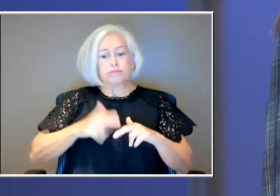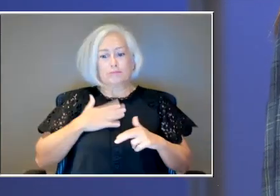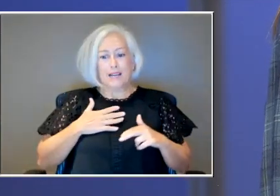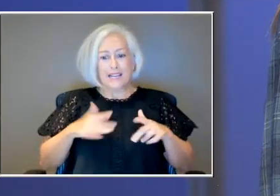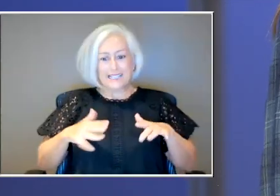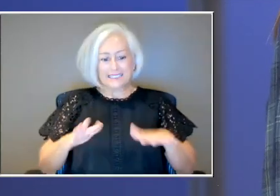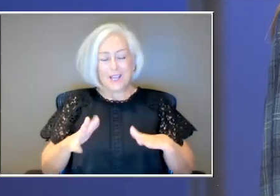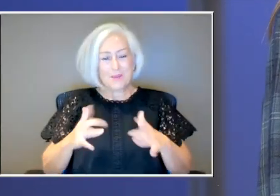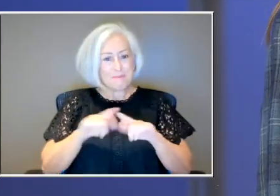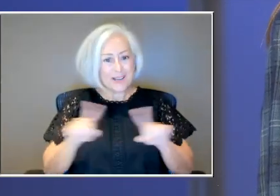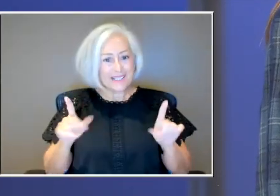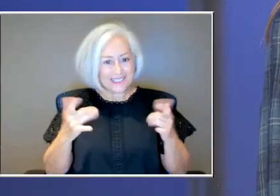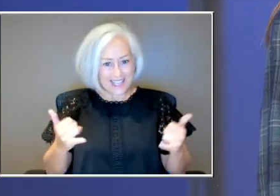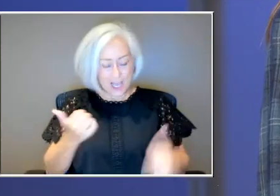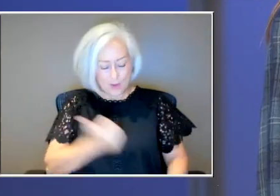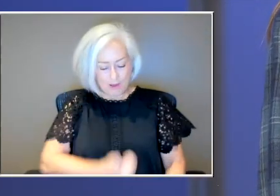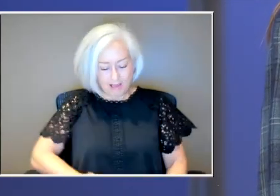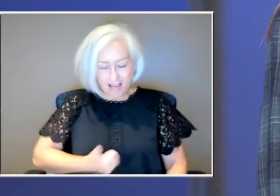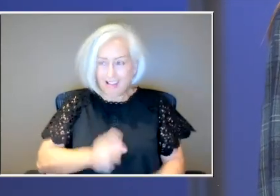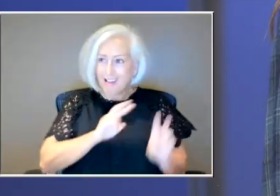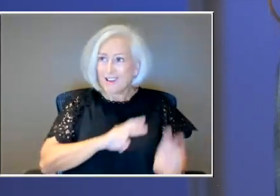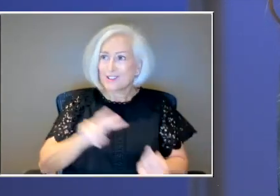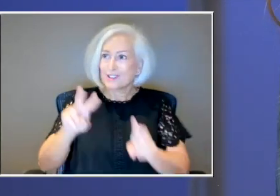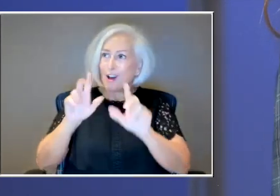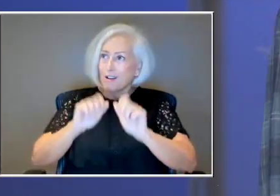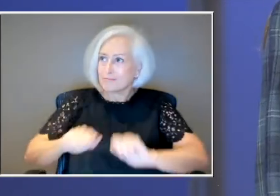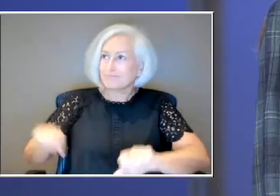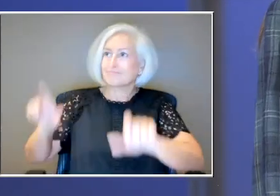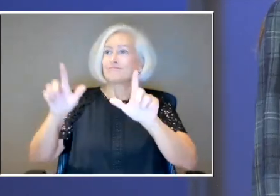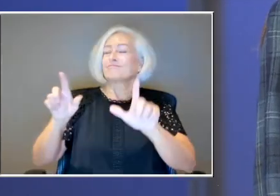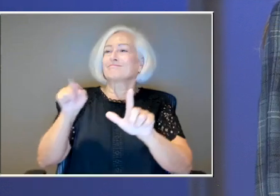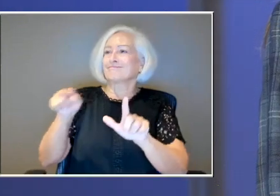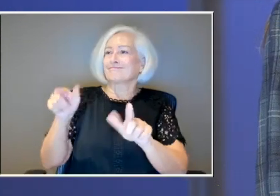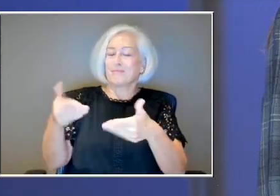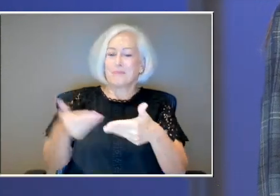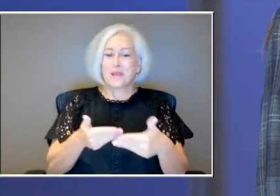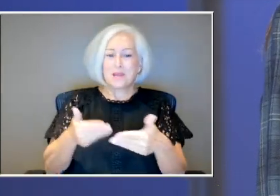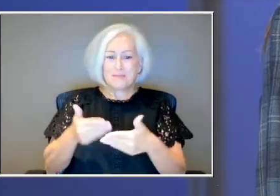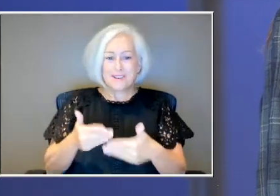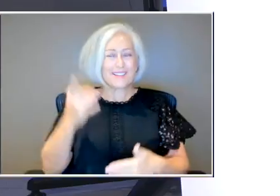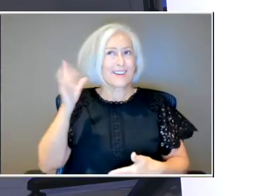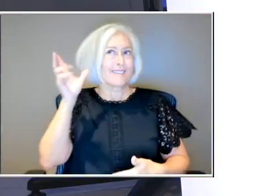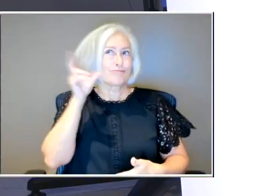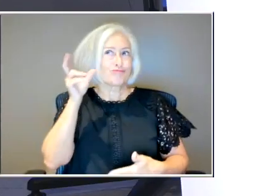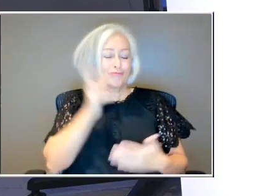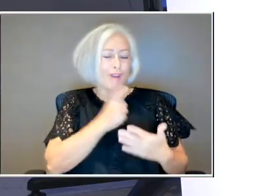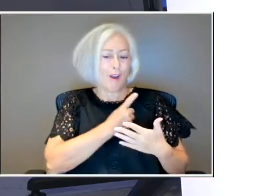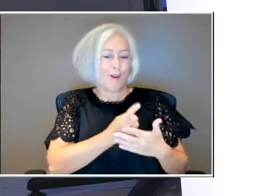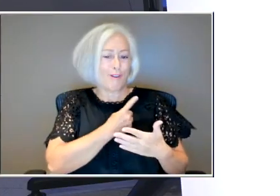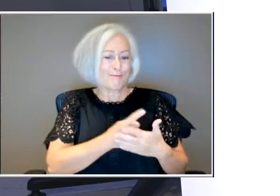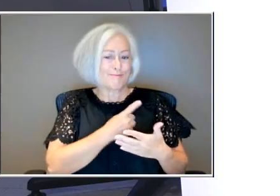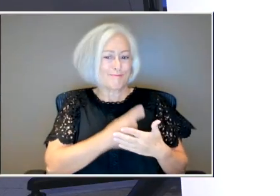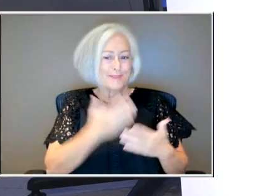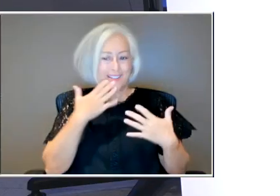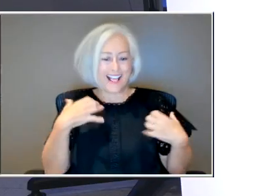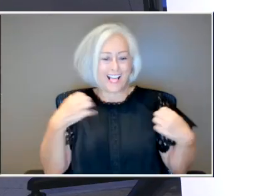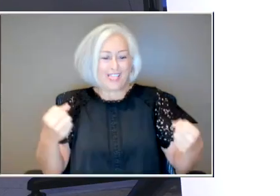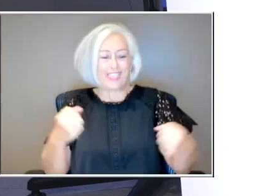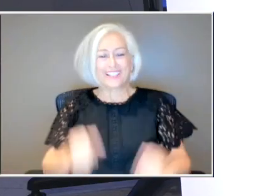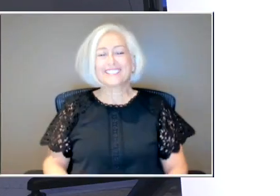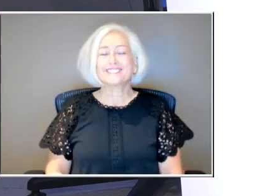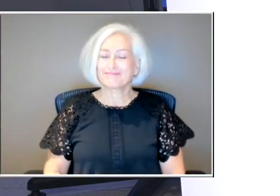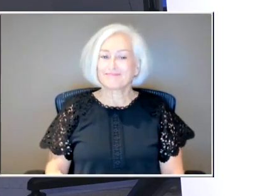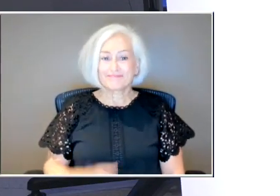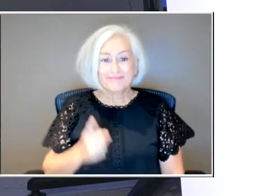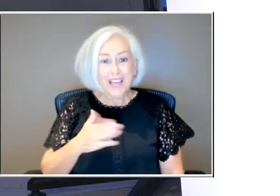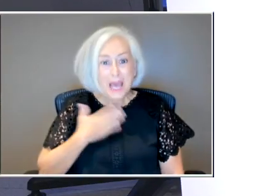heard a heartbeat, I'm definitely feeling just super thankful more than ever. Dr. Findley, that's going to make you happy? Yeah, it's great.